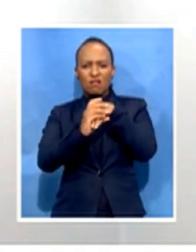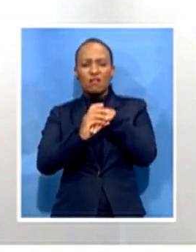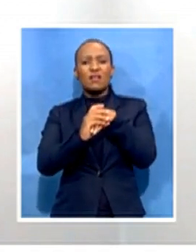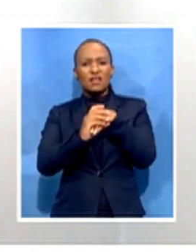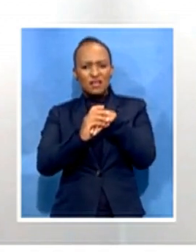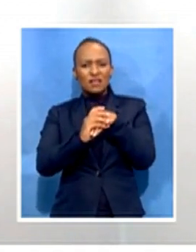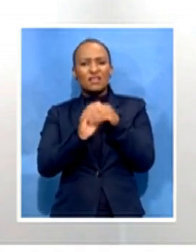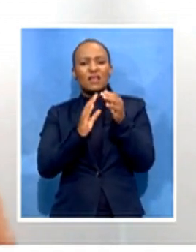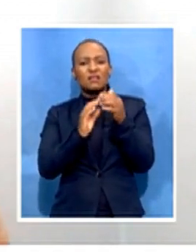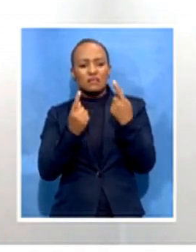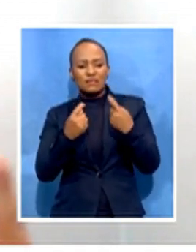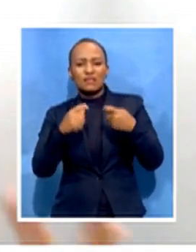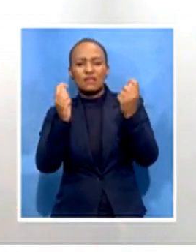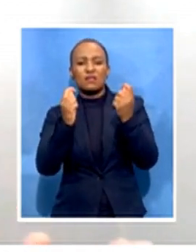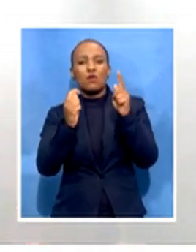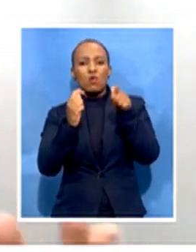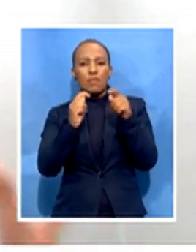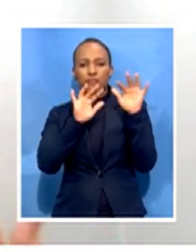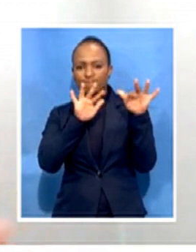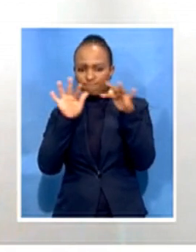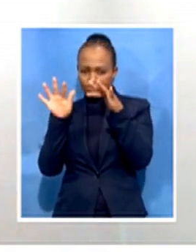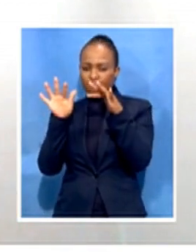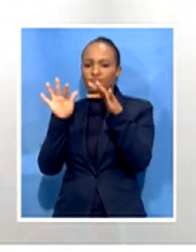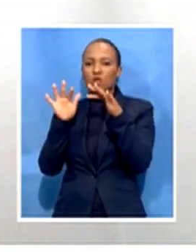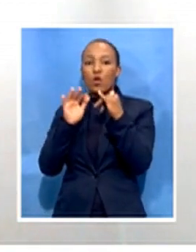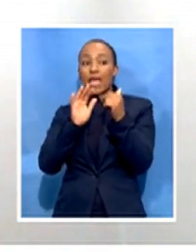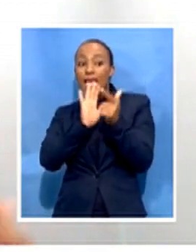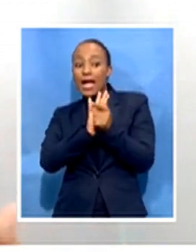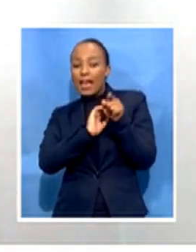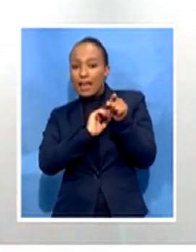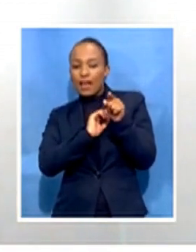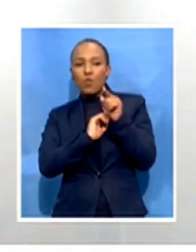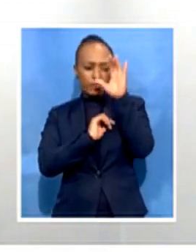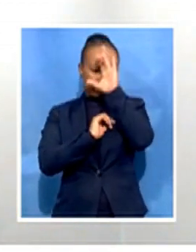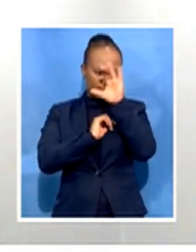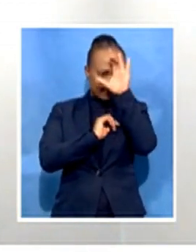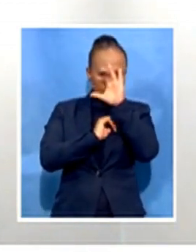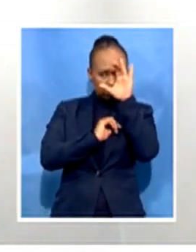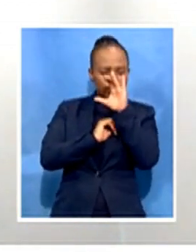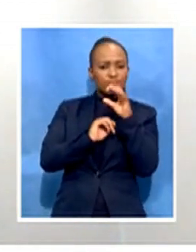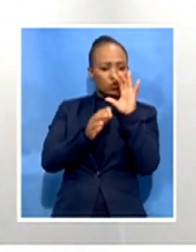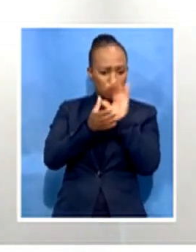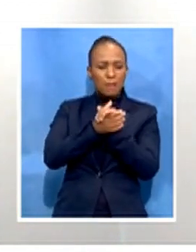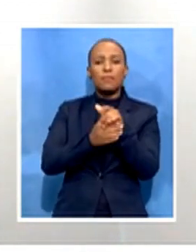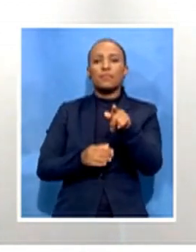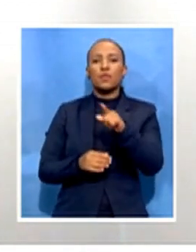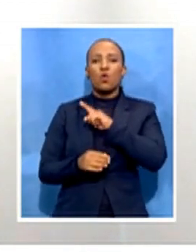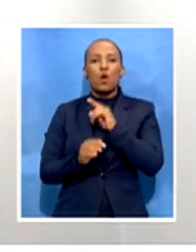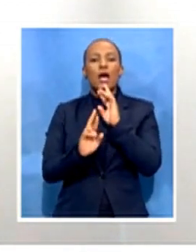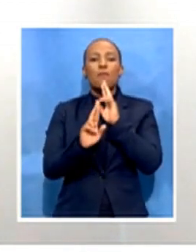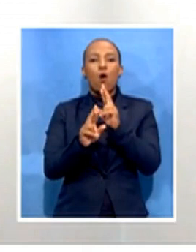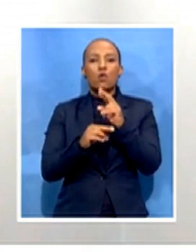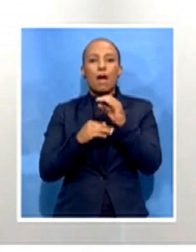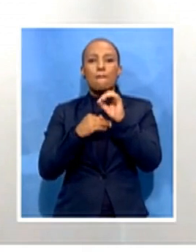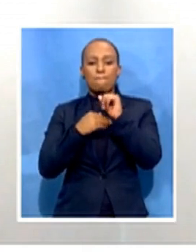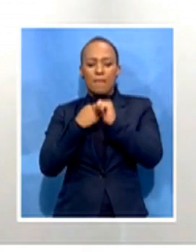and focusing on these illicit guys. We produce reports on a quarterly basis. It has names of